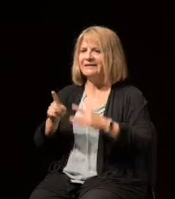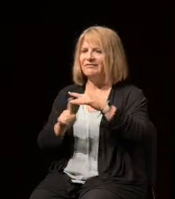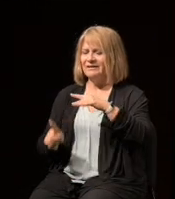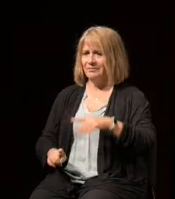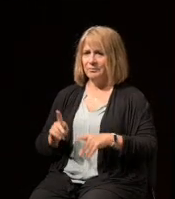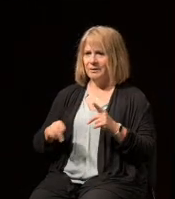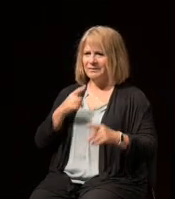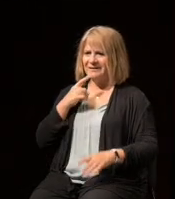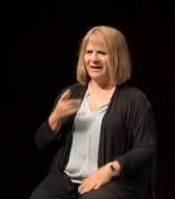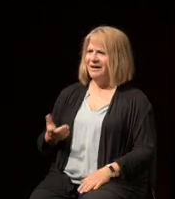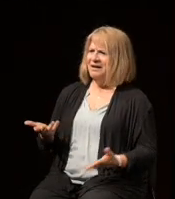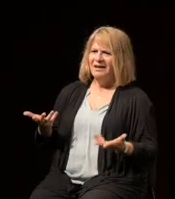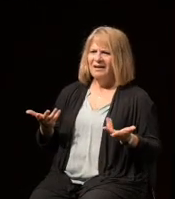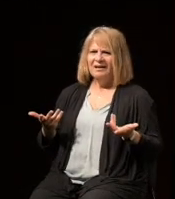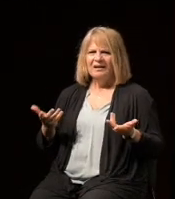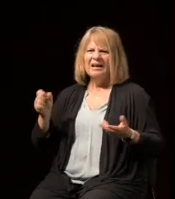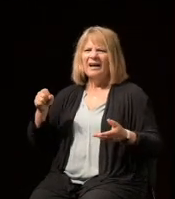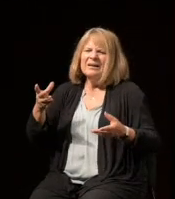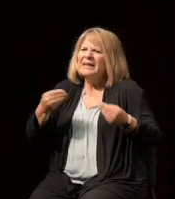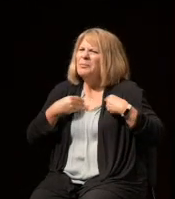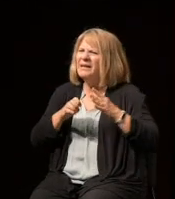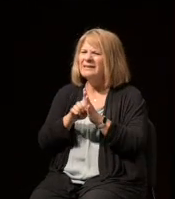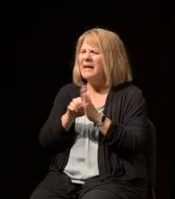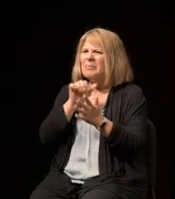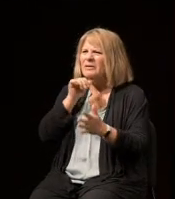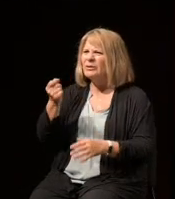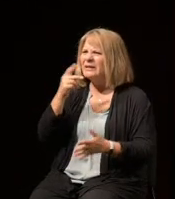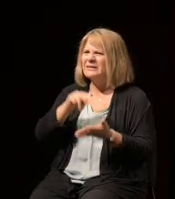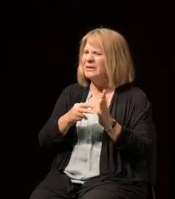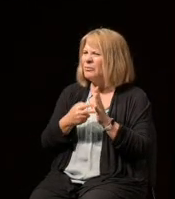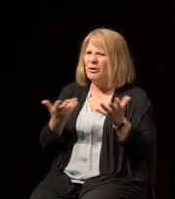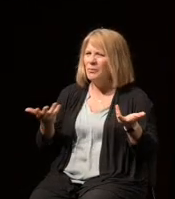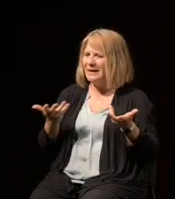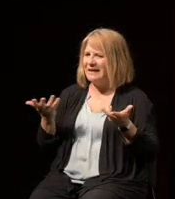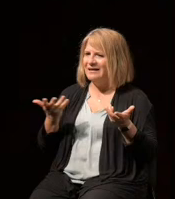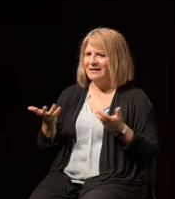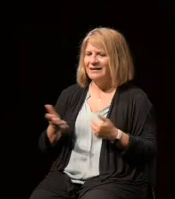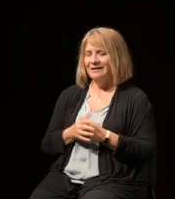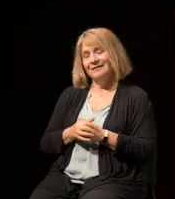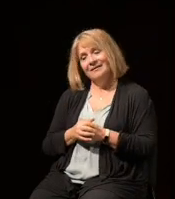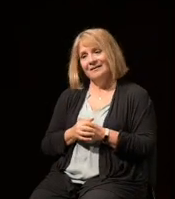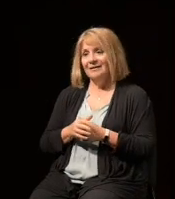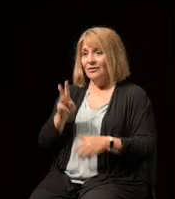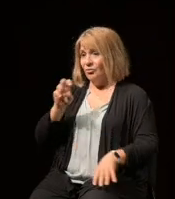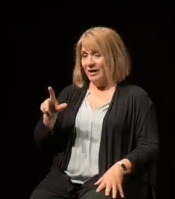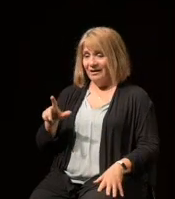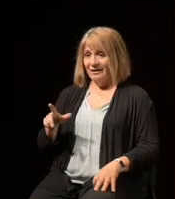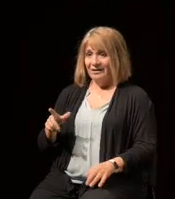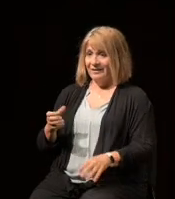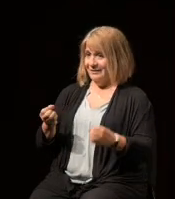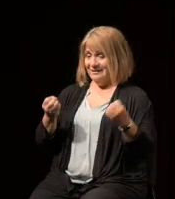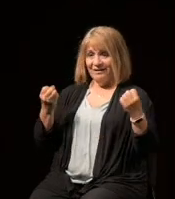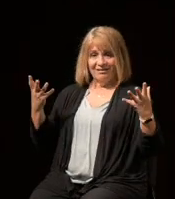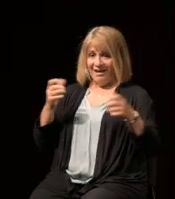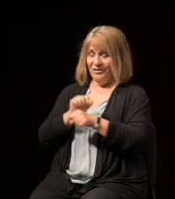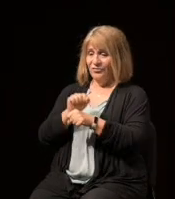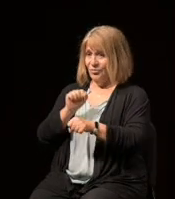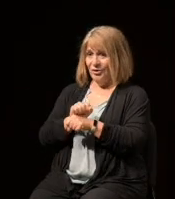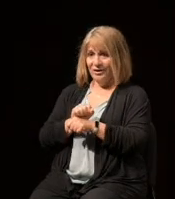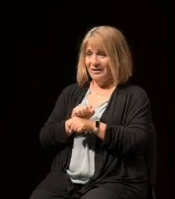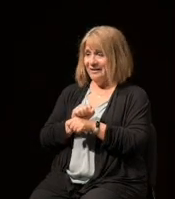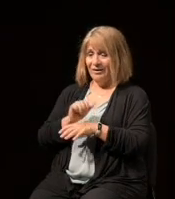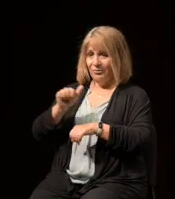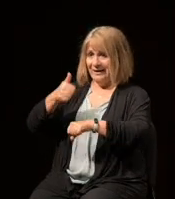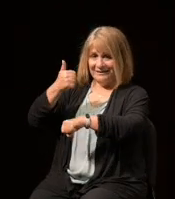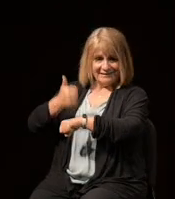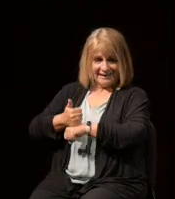okay, Regina, well, just like give me an example. You know, like, what do you mean? Well, there is a lot of work that we can do to decolonize our environments,